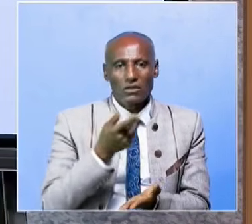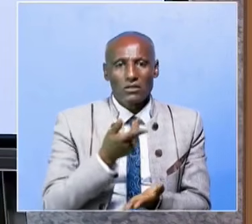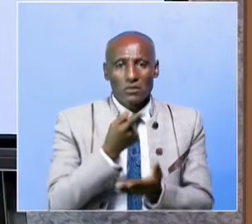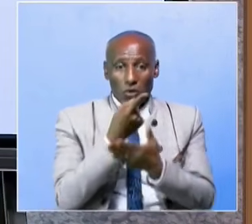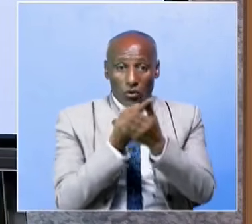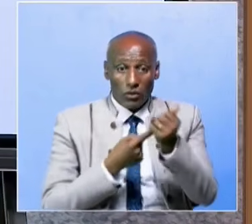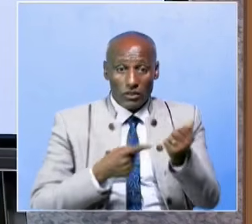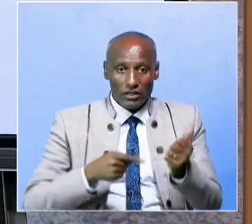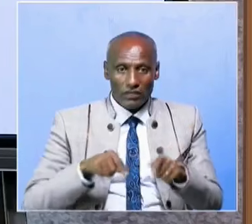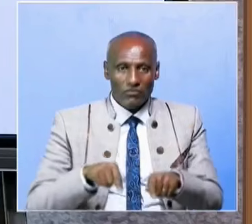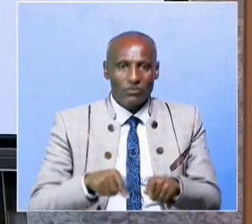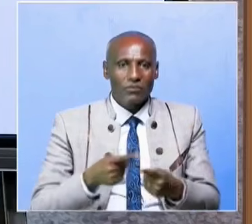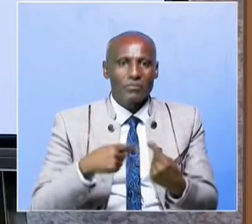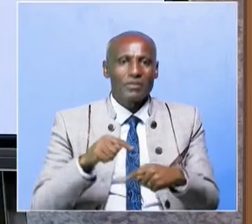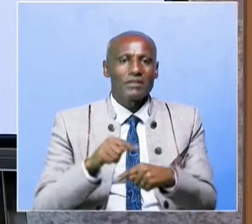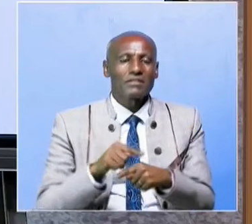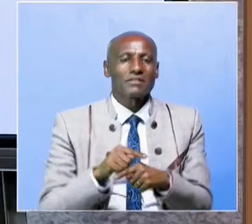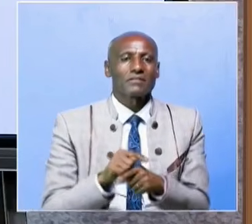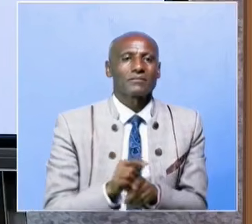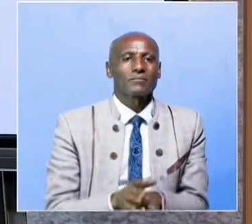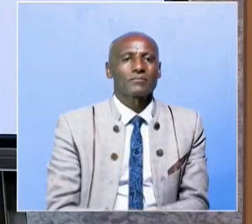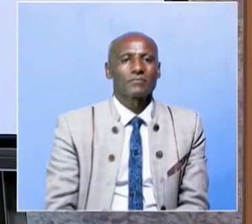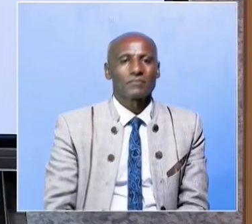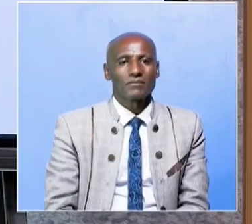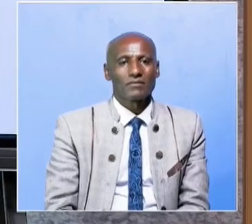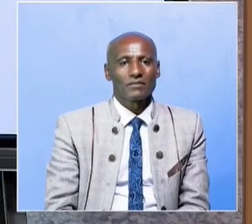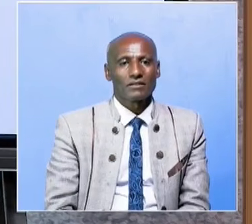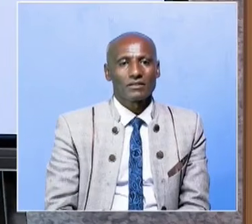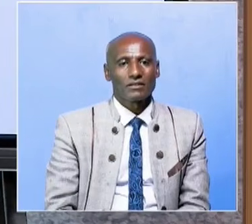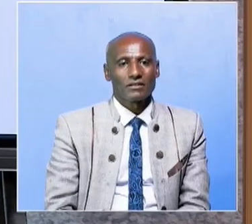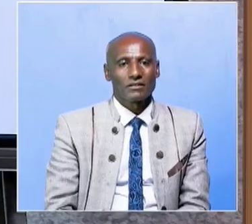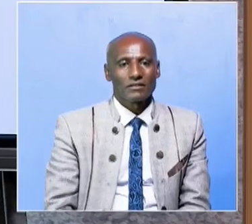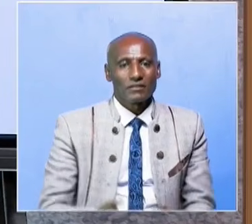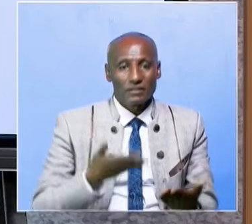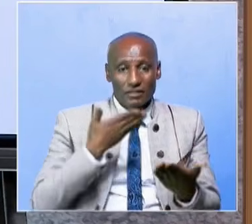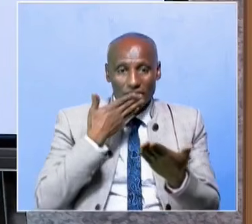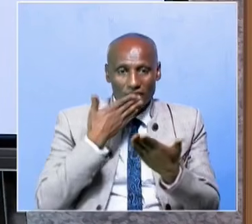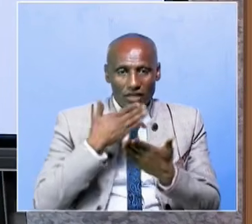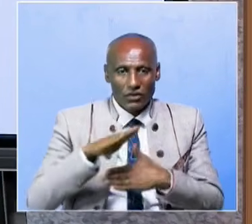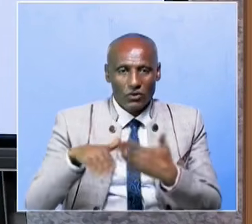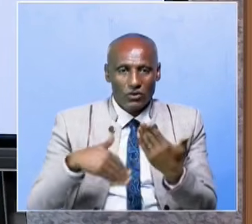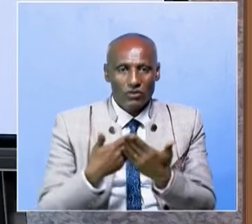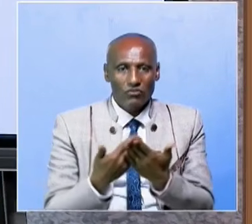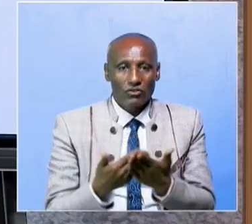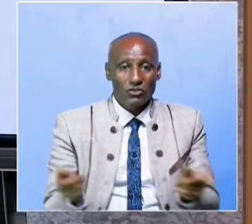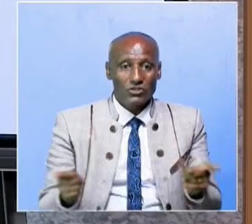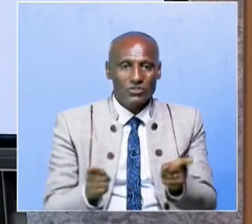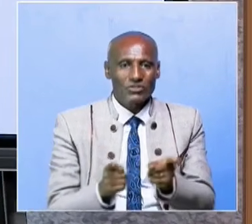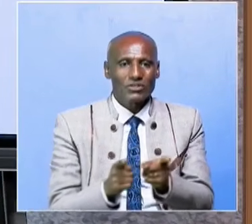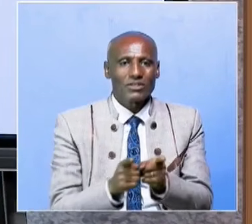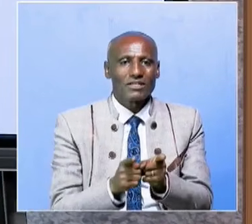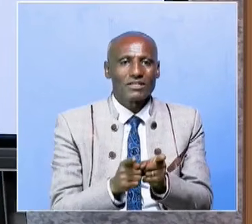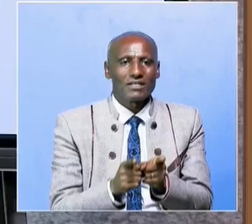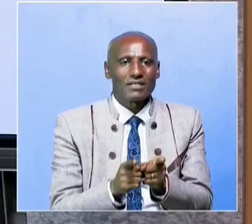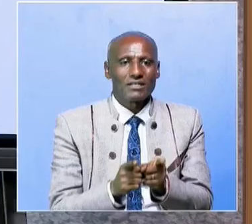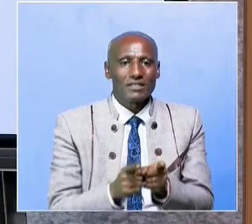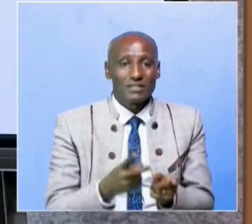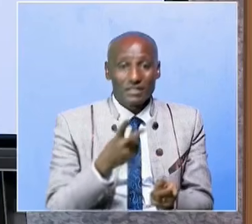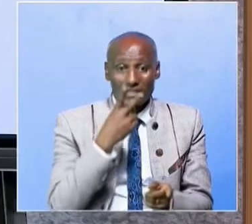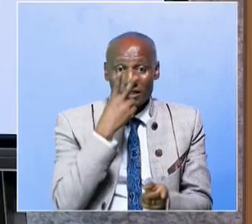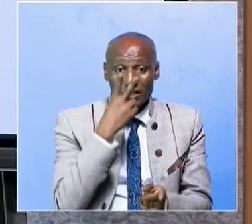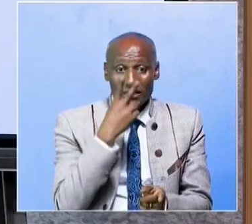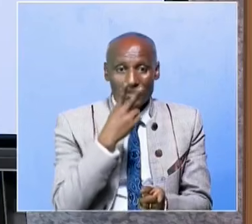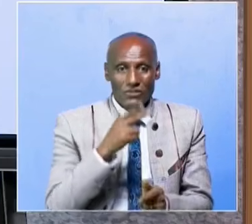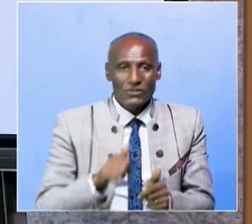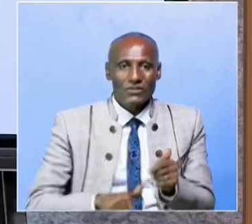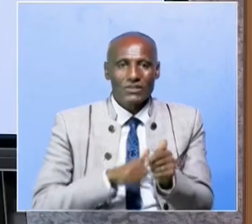it. That's how we become really good at language. Thank you all for joining in, and I'll see you next time.